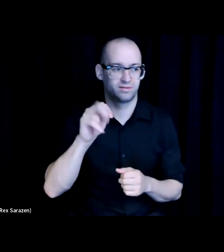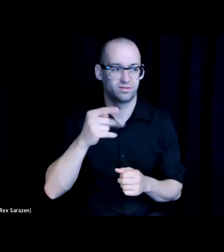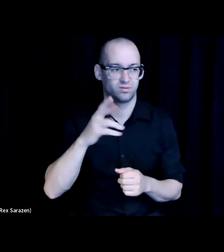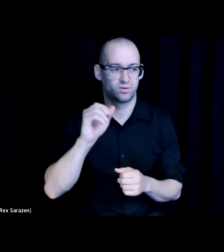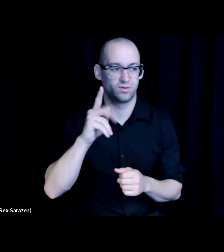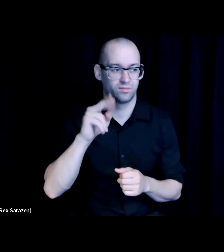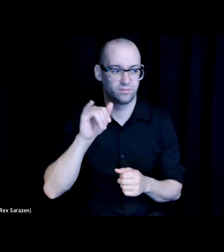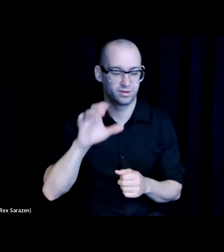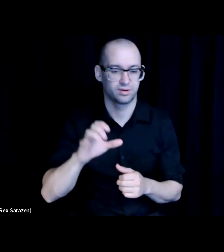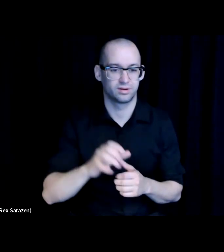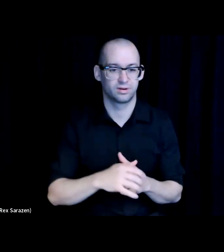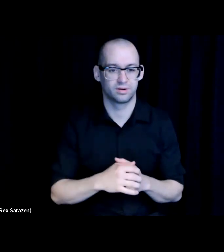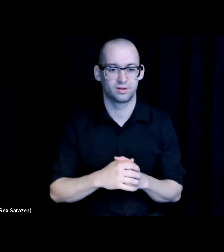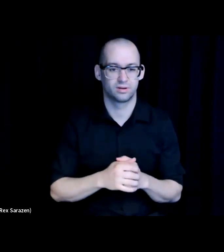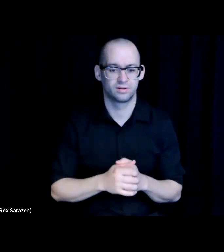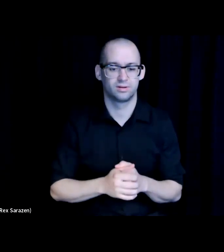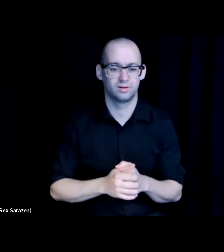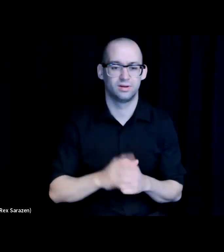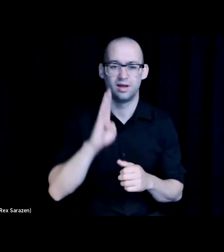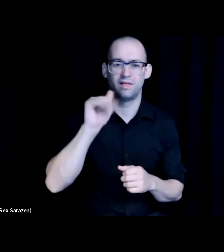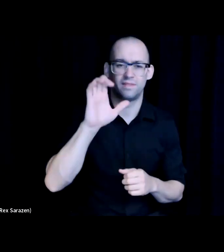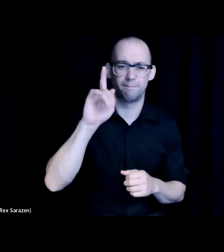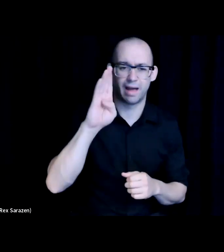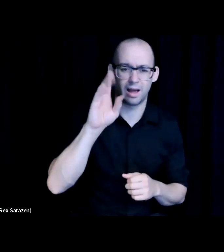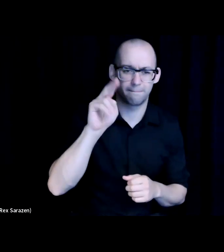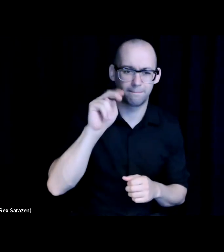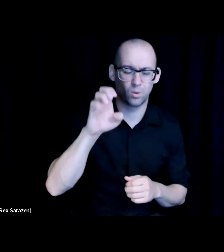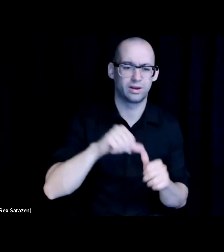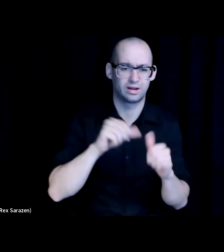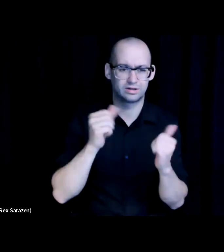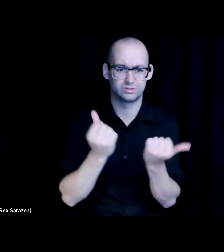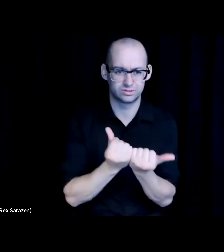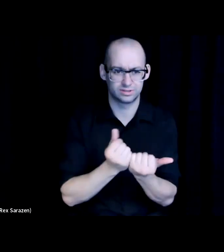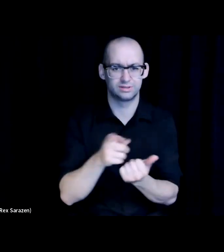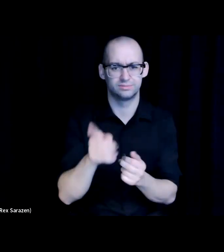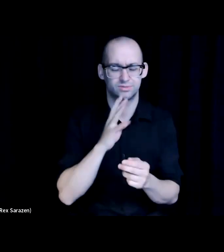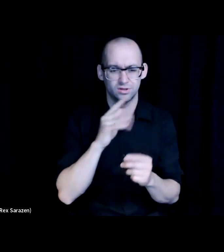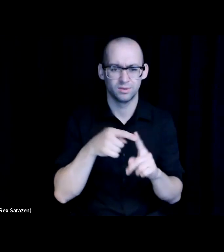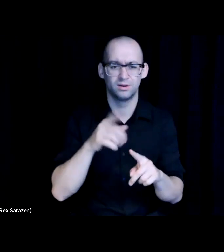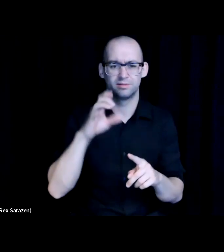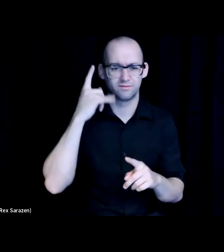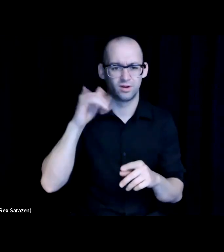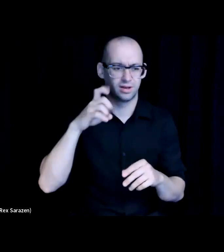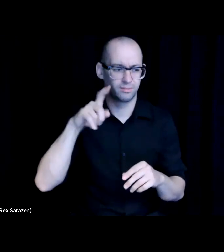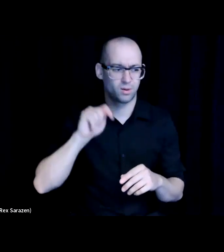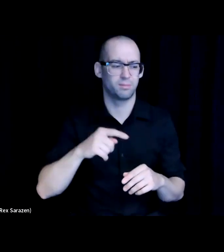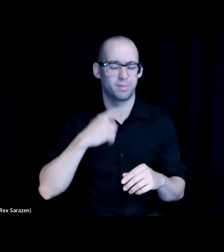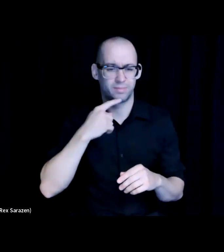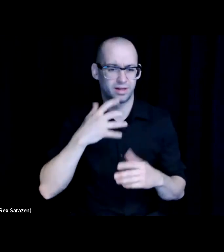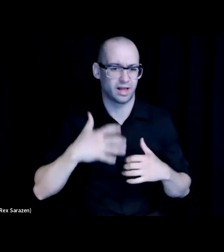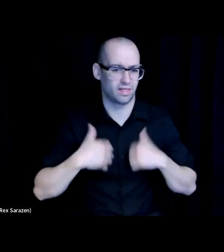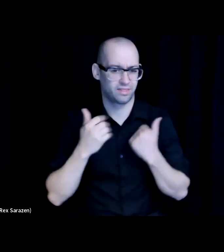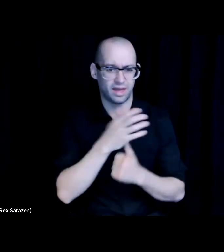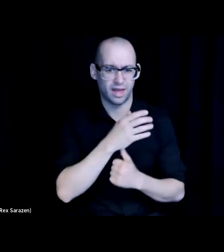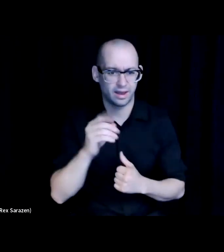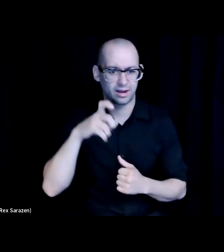areas. The backbone agency for the Essentials for Childhood Initiative is the California Department of Public Health and the California